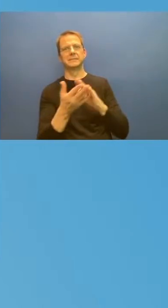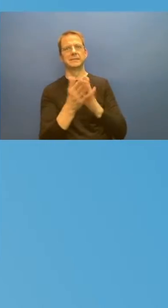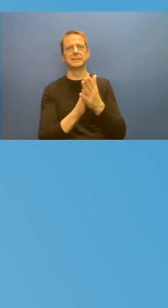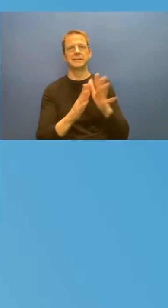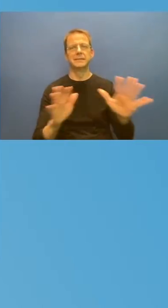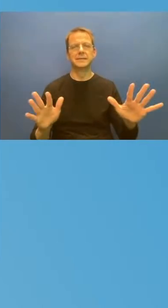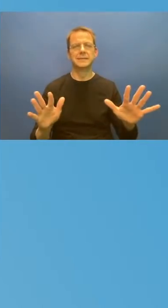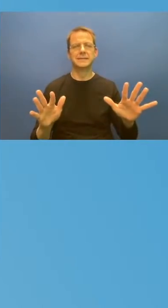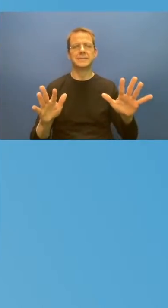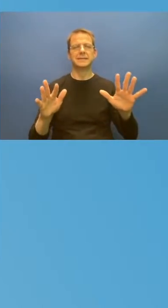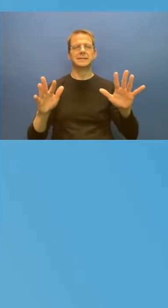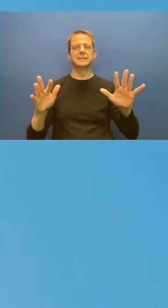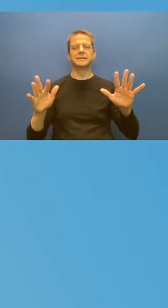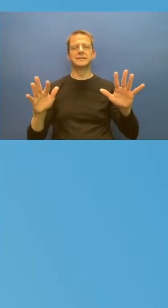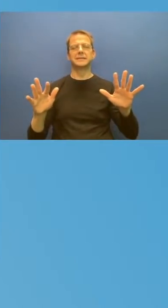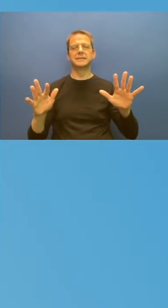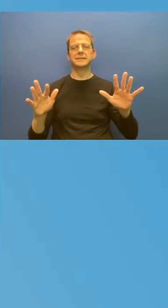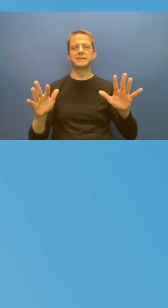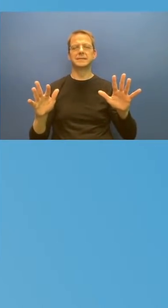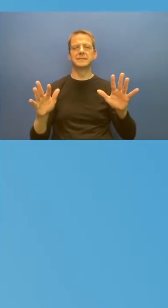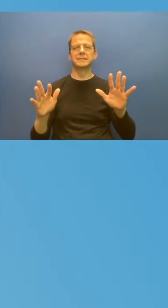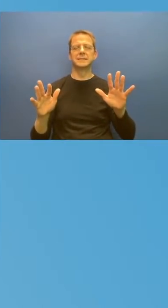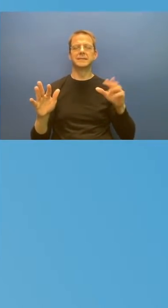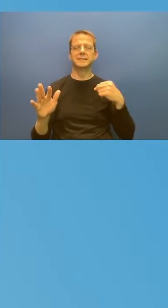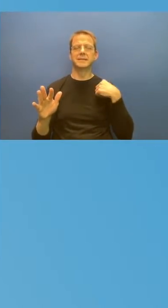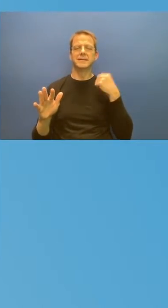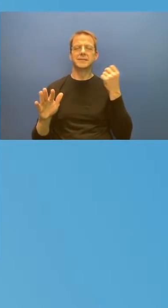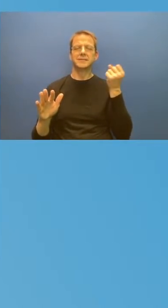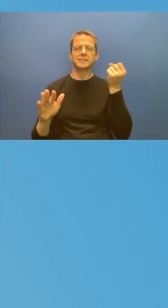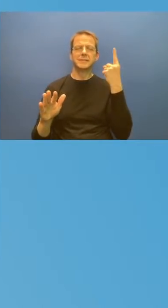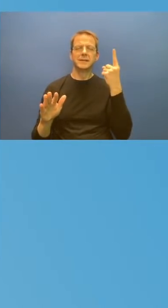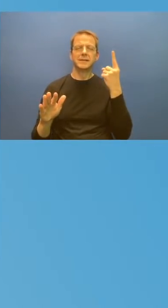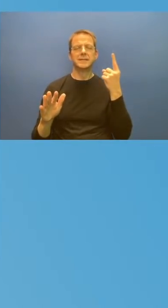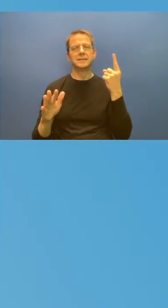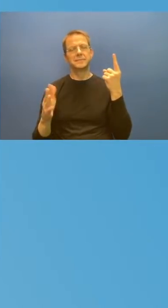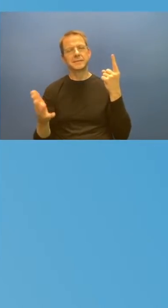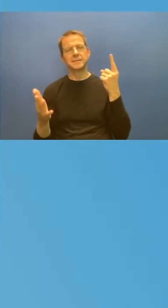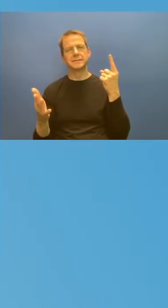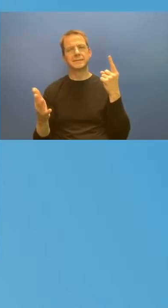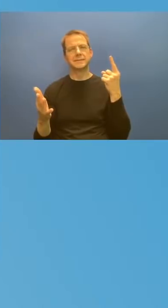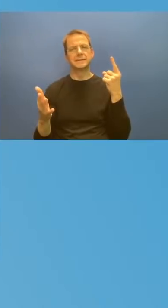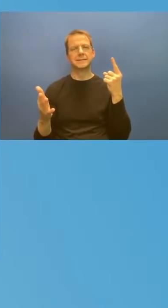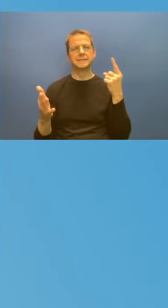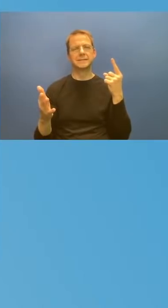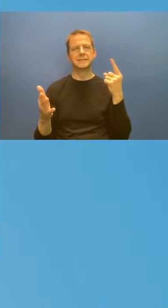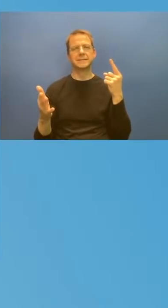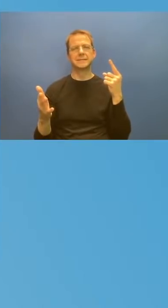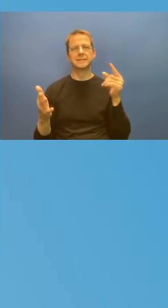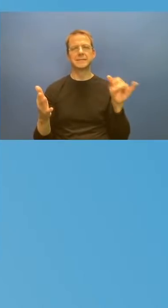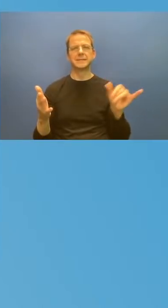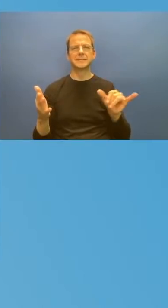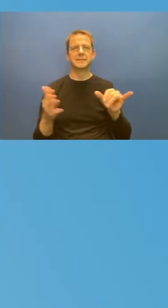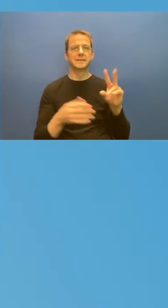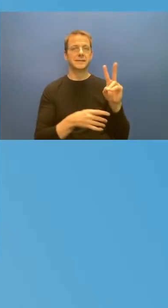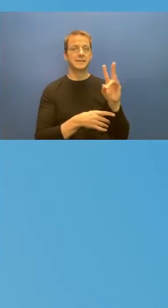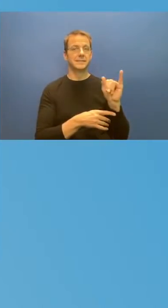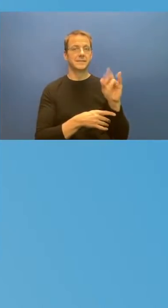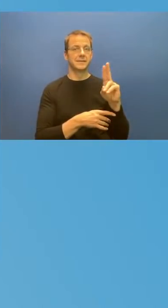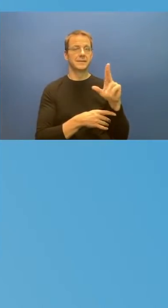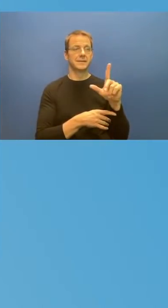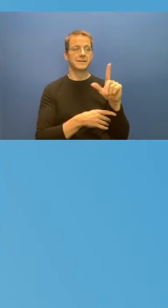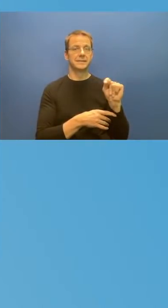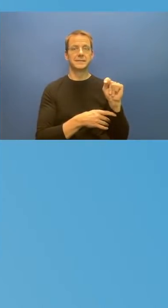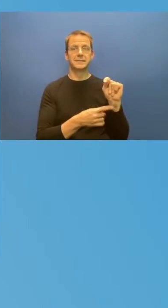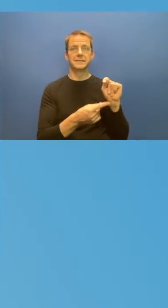it's virulent or it's not virulent. There's a gradient with all of this, right? So when we think about this idea that,